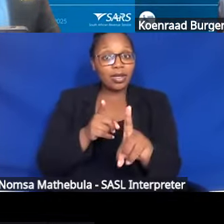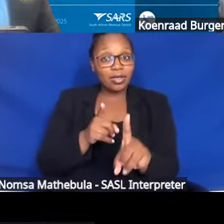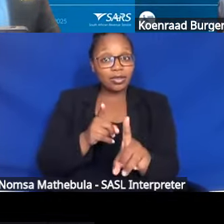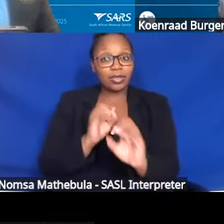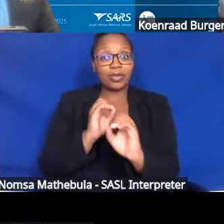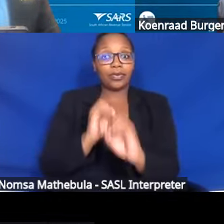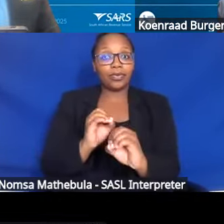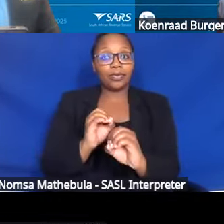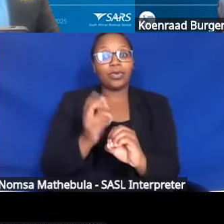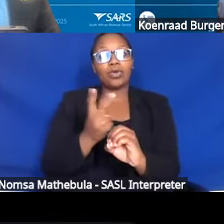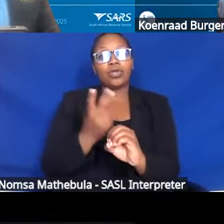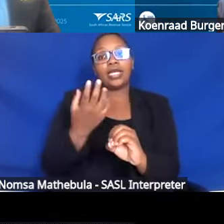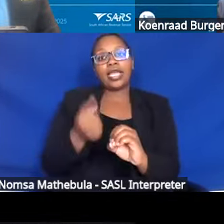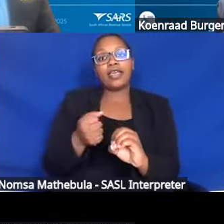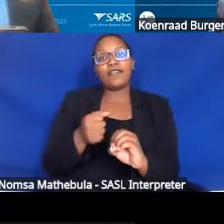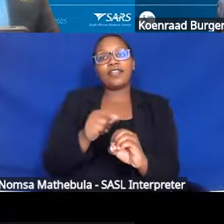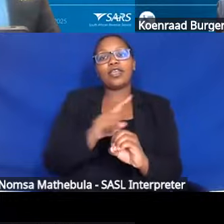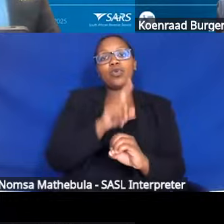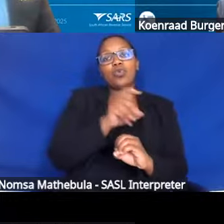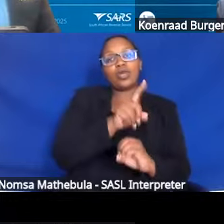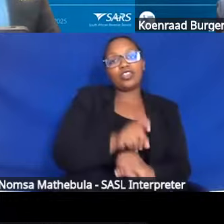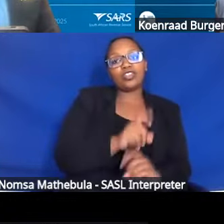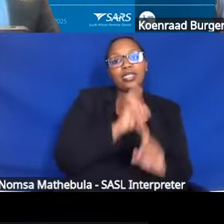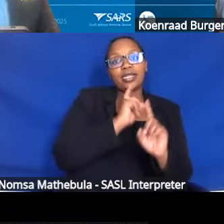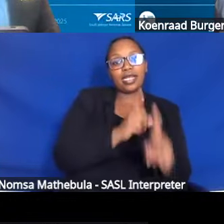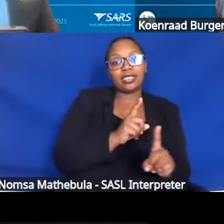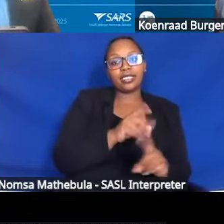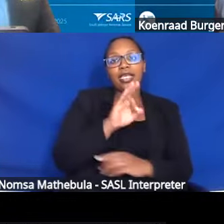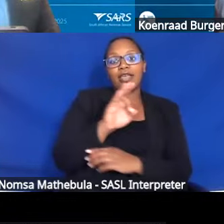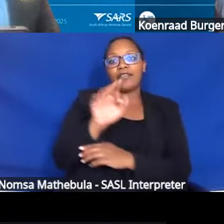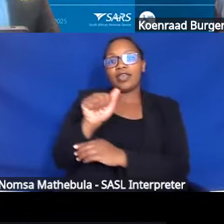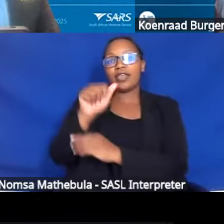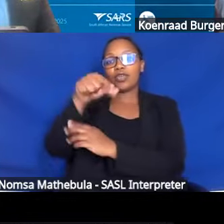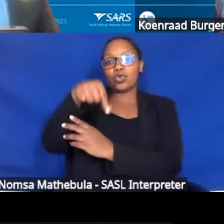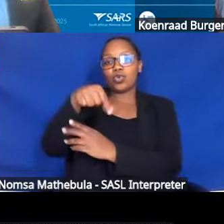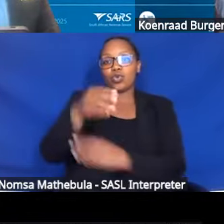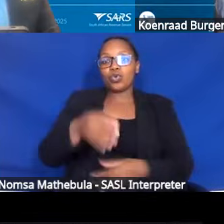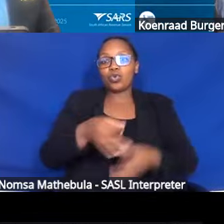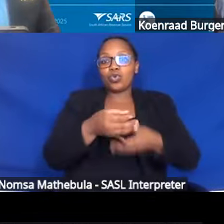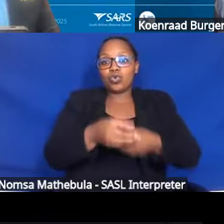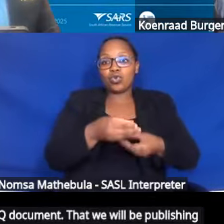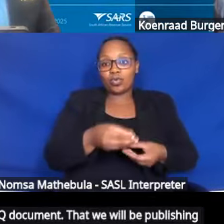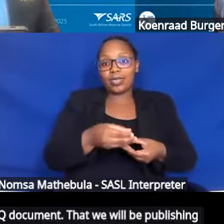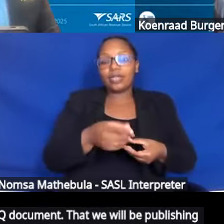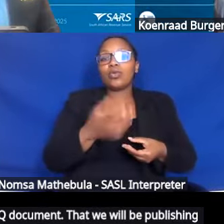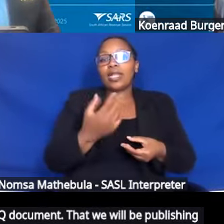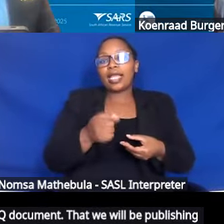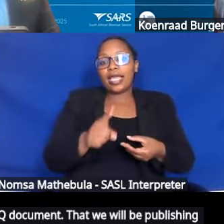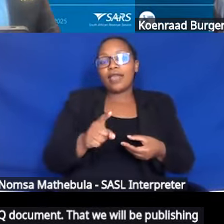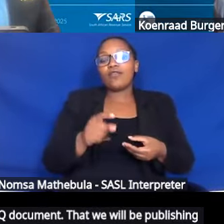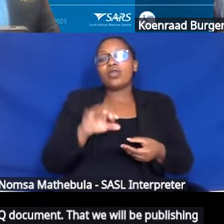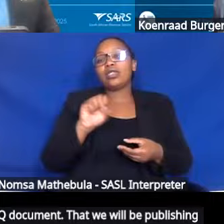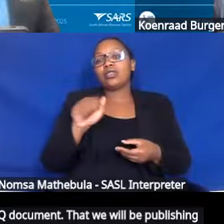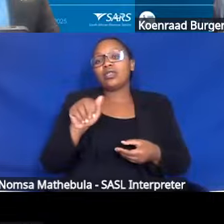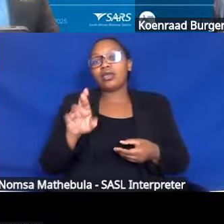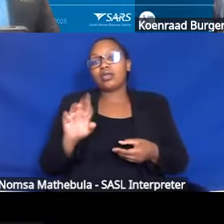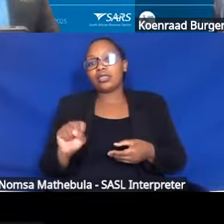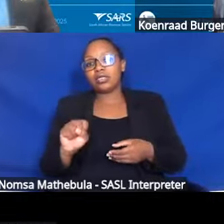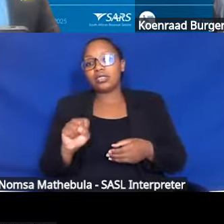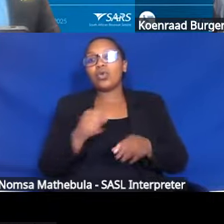FAQ document that we will be publishing on the SARS website. Those will contain